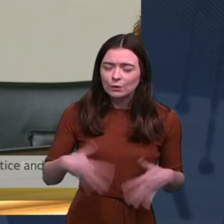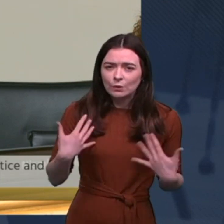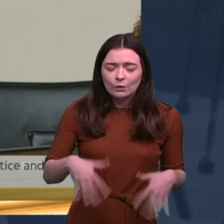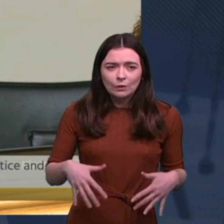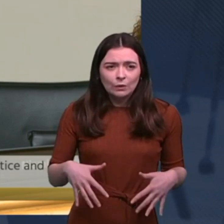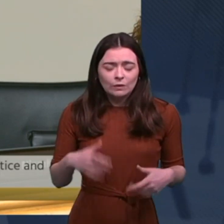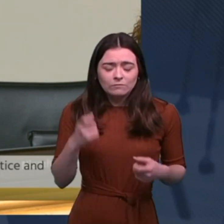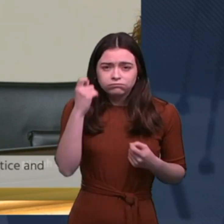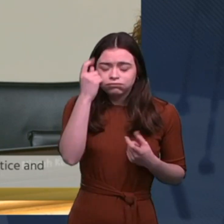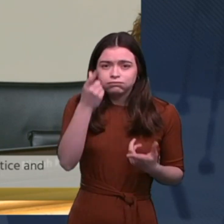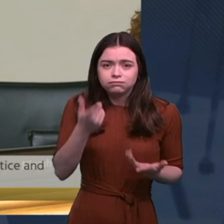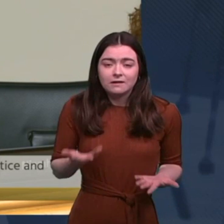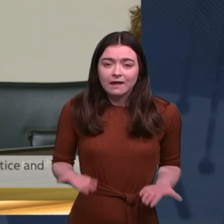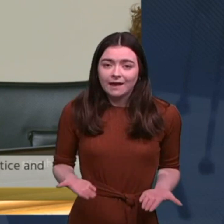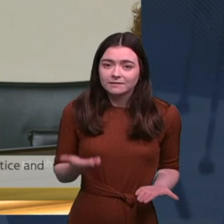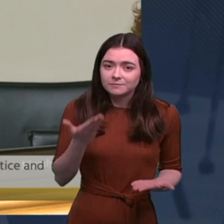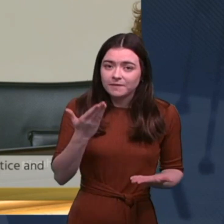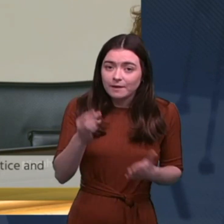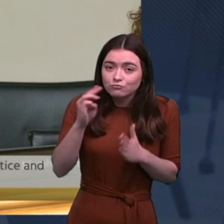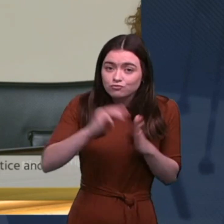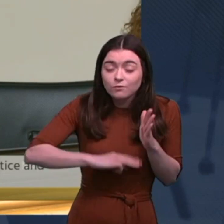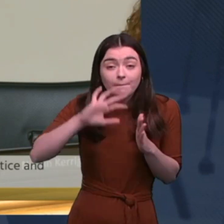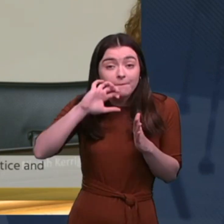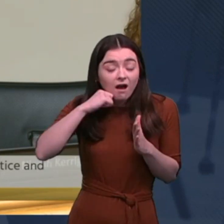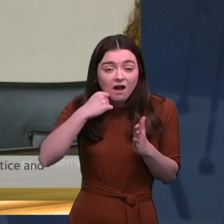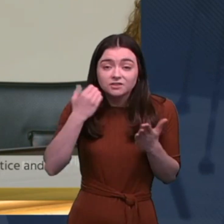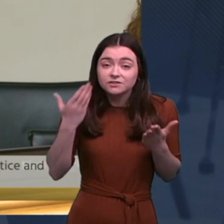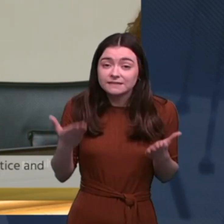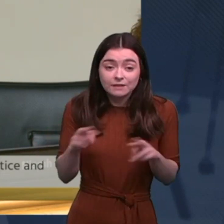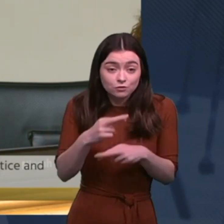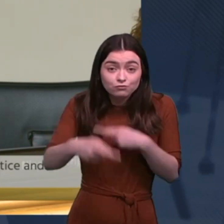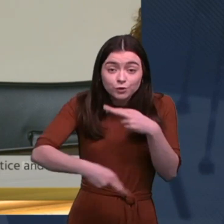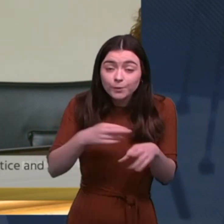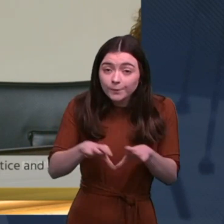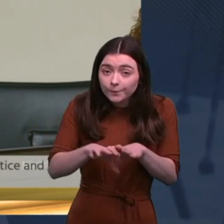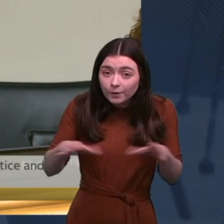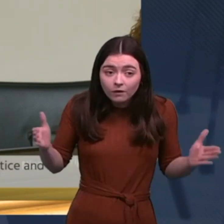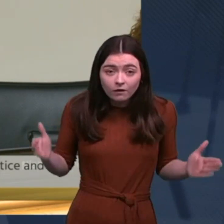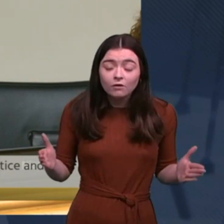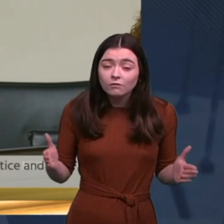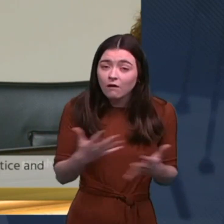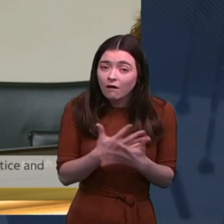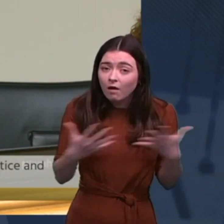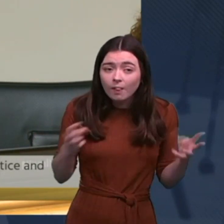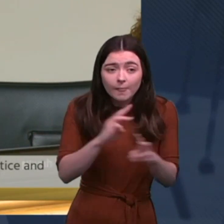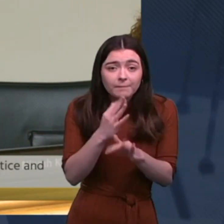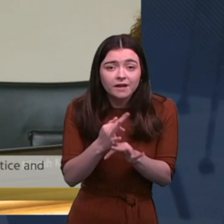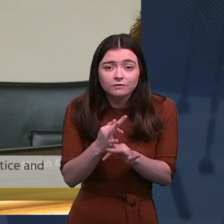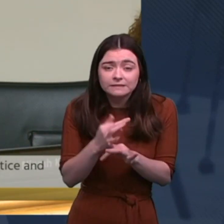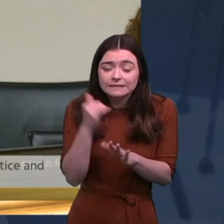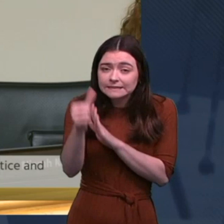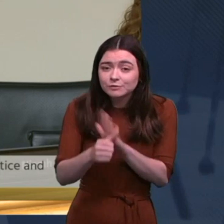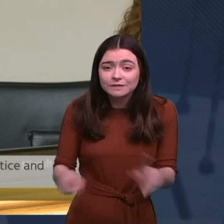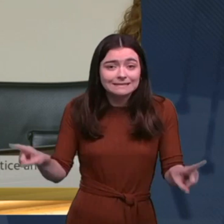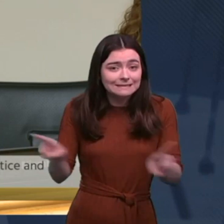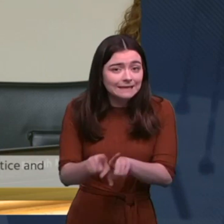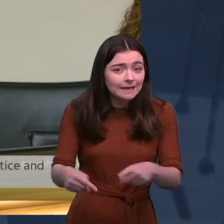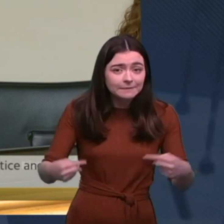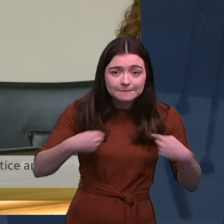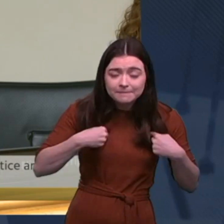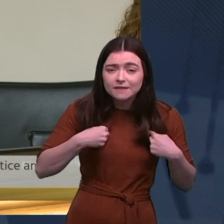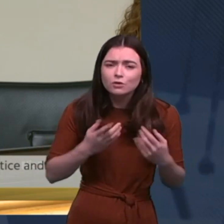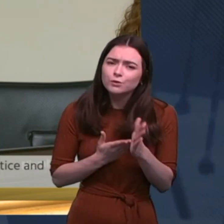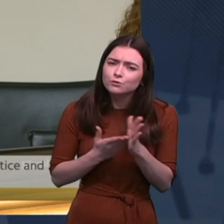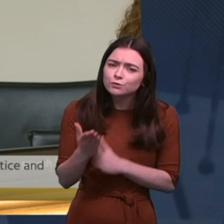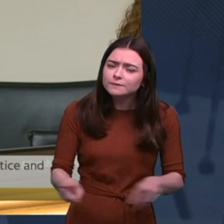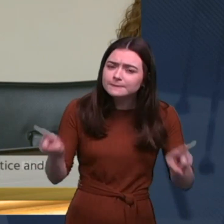was on that programme, because I was in a room full of parents that were experiencing the same things I was, going